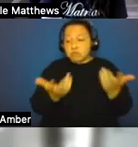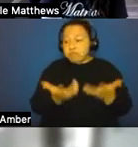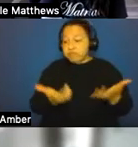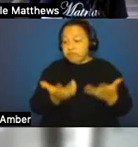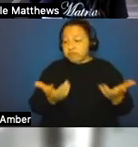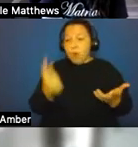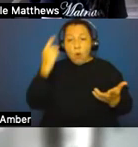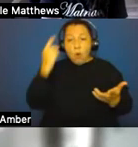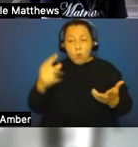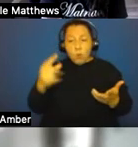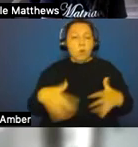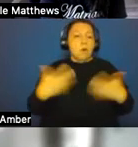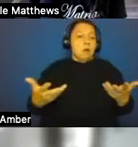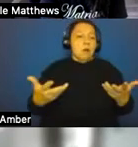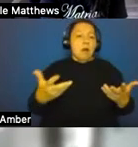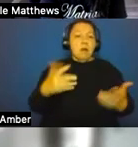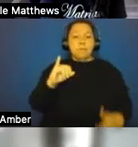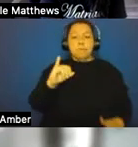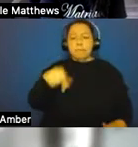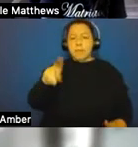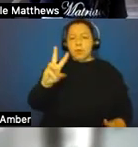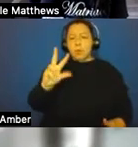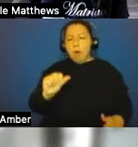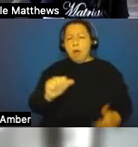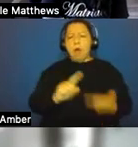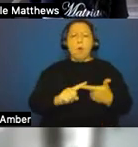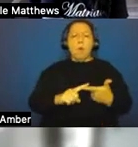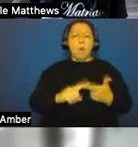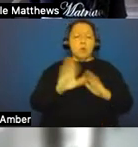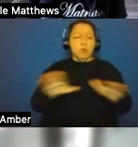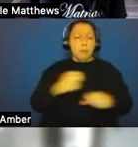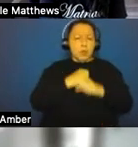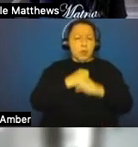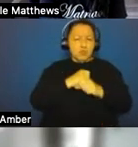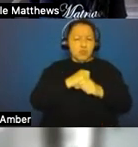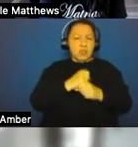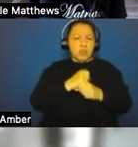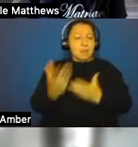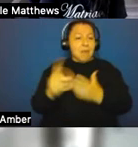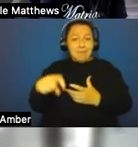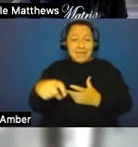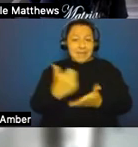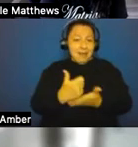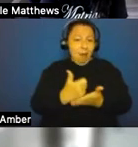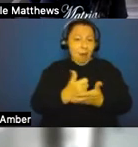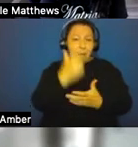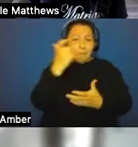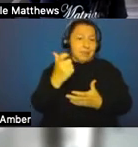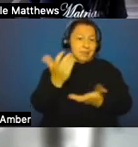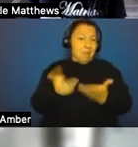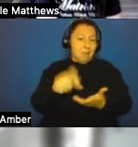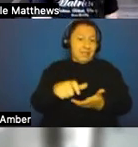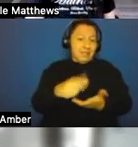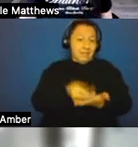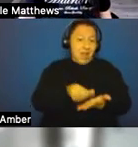with ICWA or child protection. They may need to get on assistance because they might need financial support